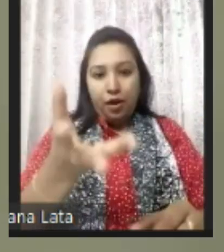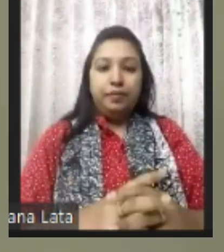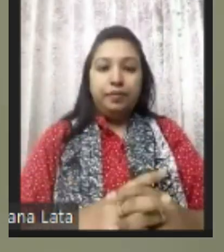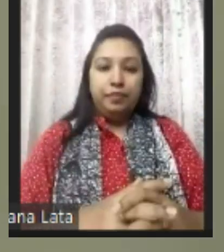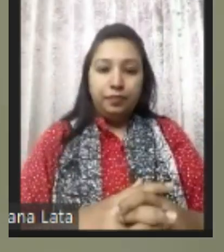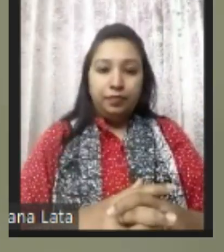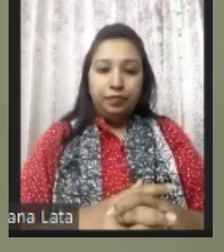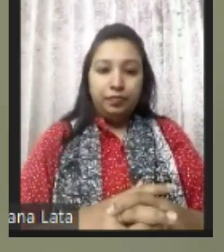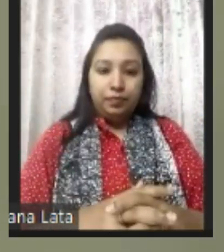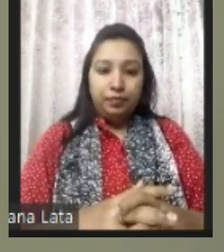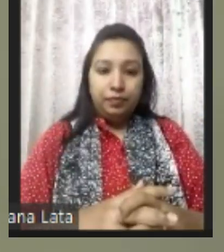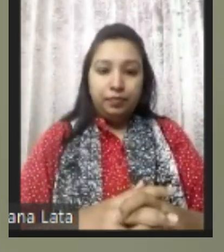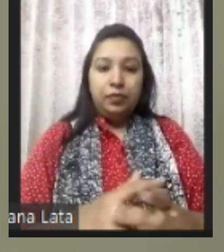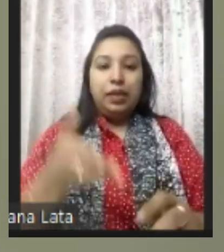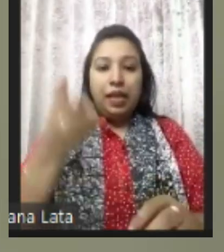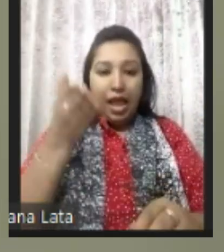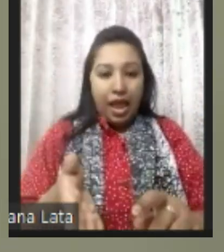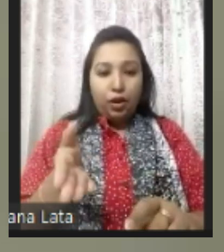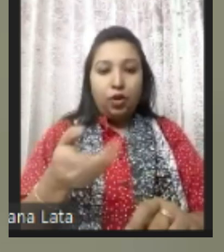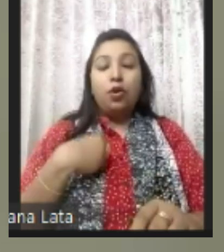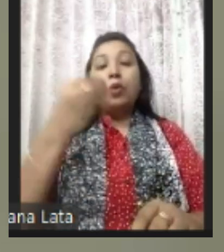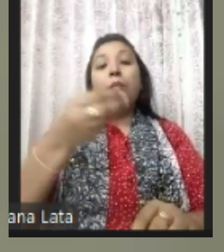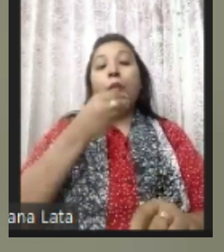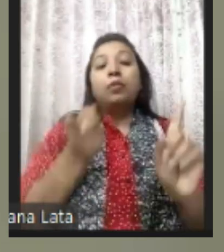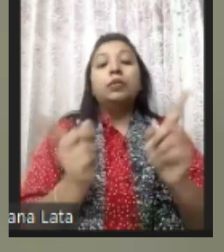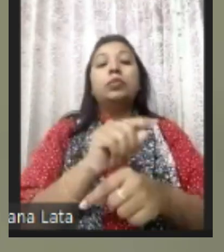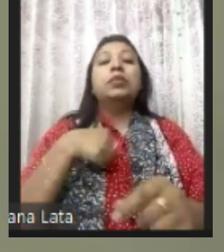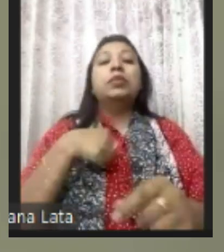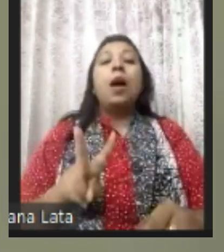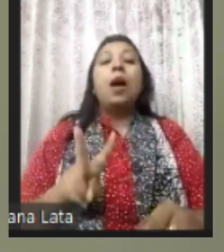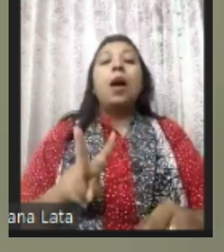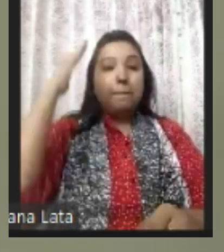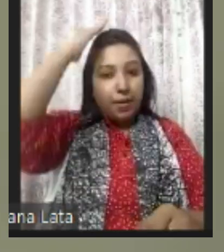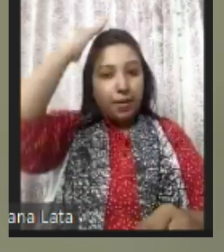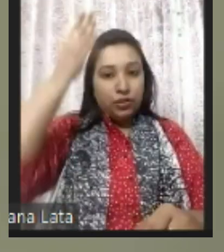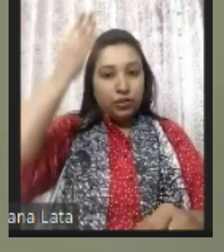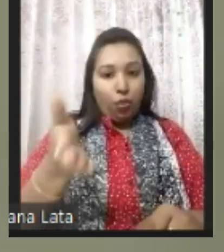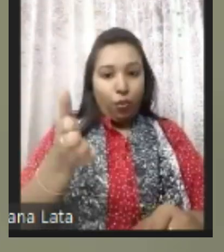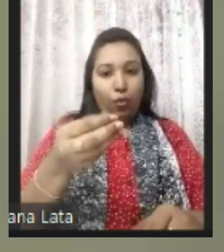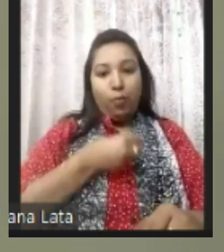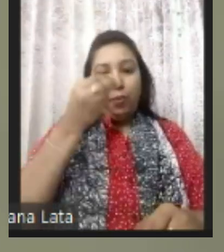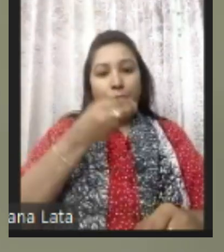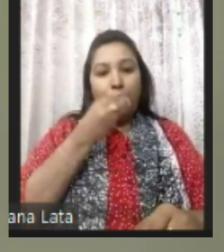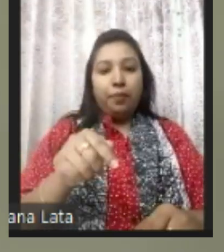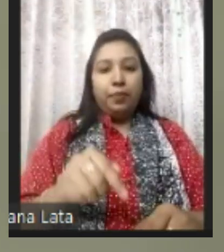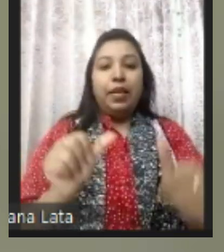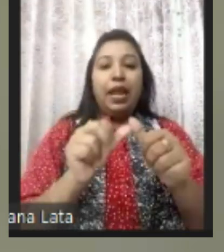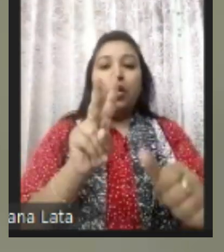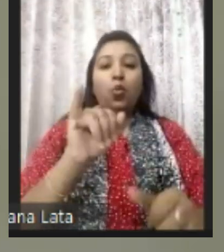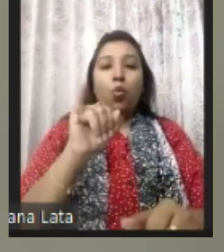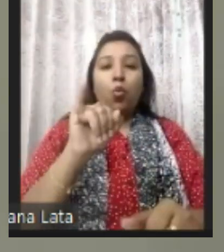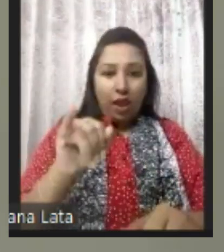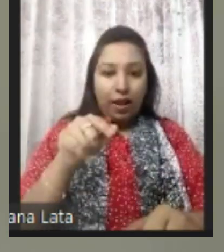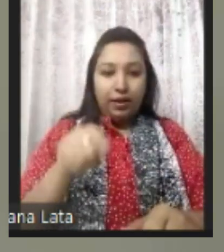second keynote from our very own Mr. Bhaskar Bhattacharya, National Consultant of Accessibility in A2I, and also